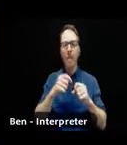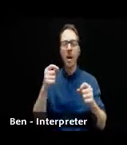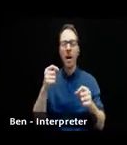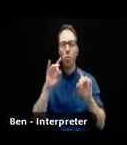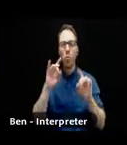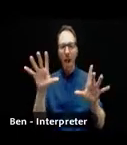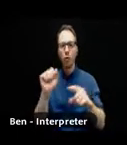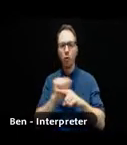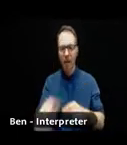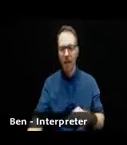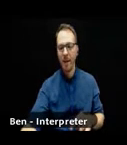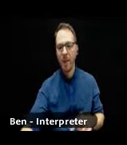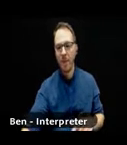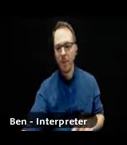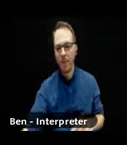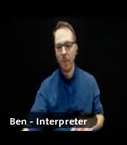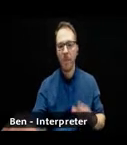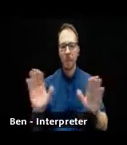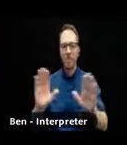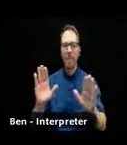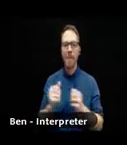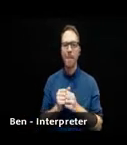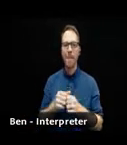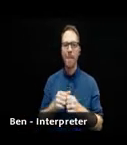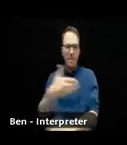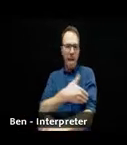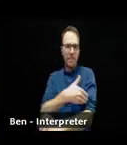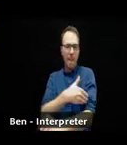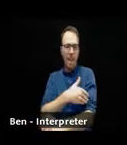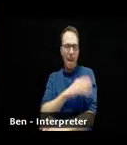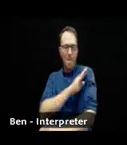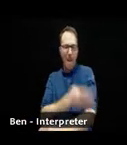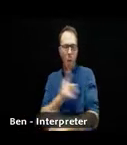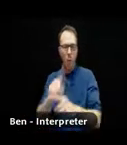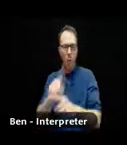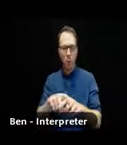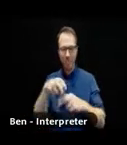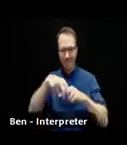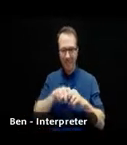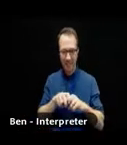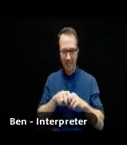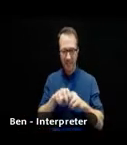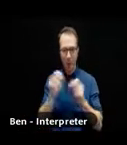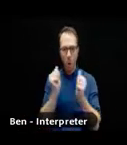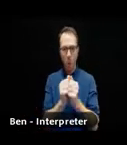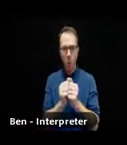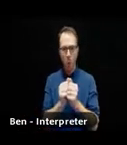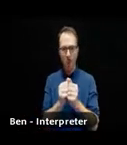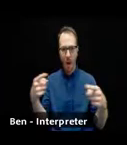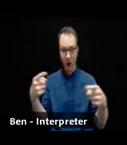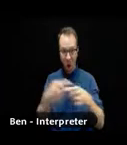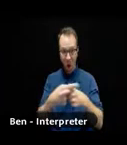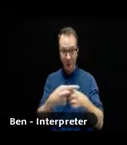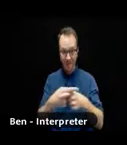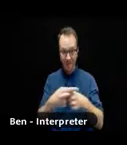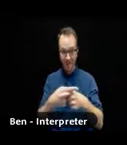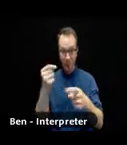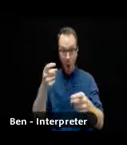this. The muscle for being able to sit with conflict and